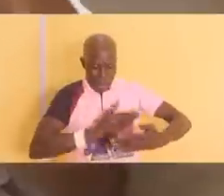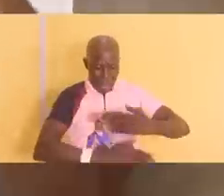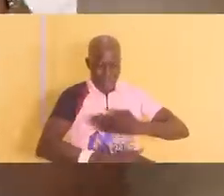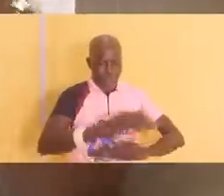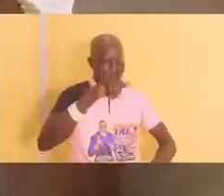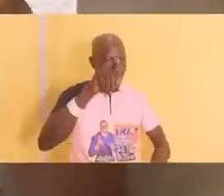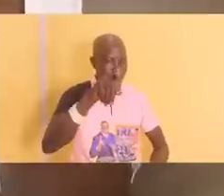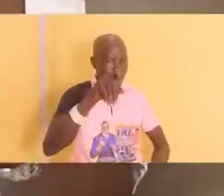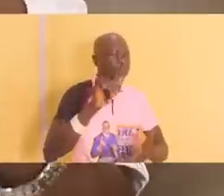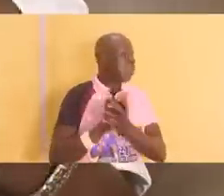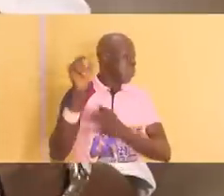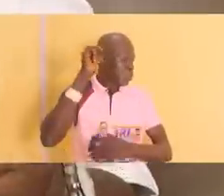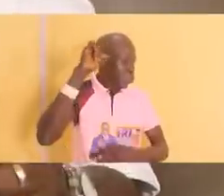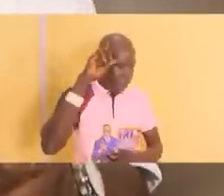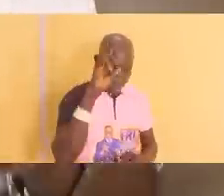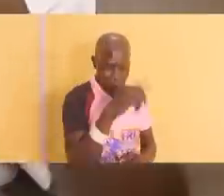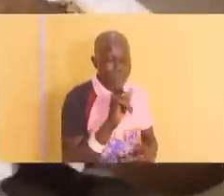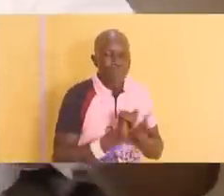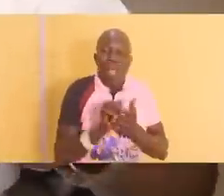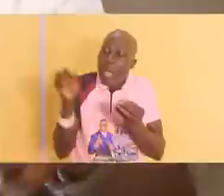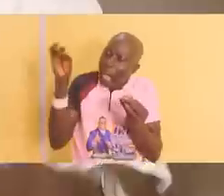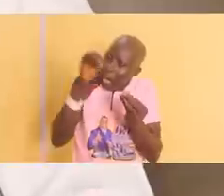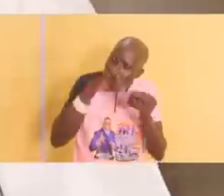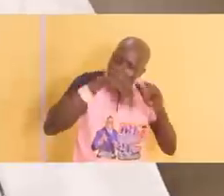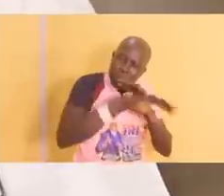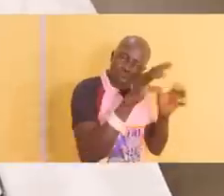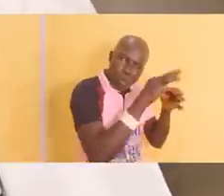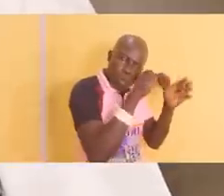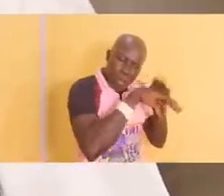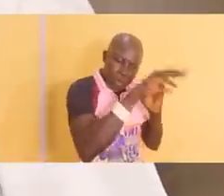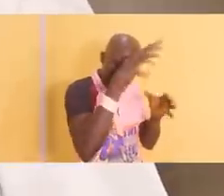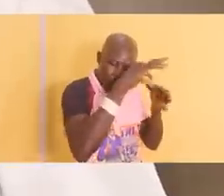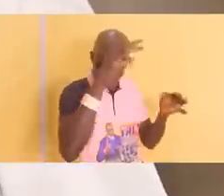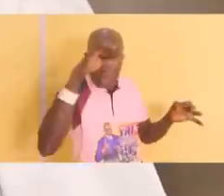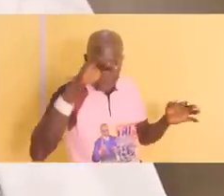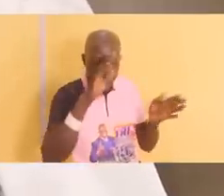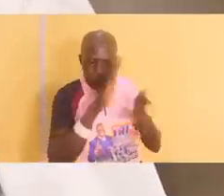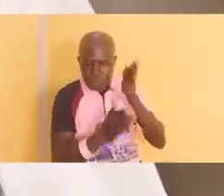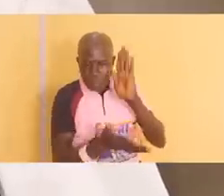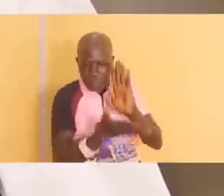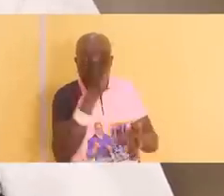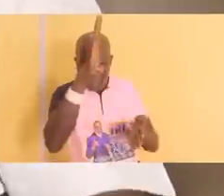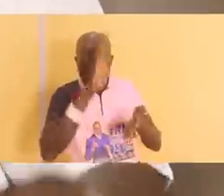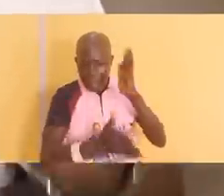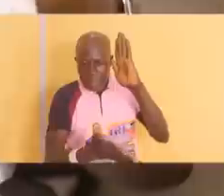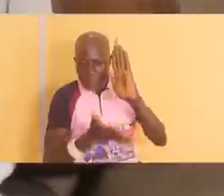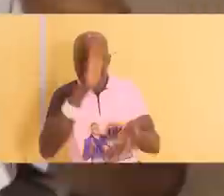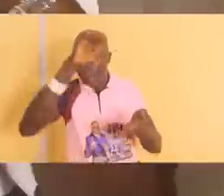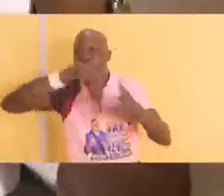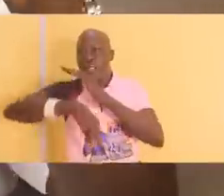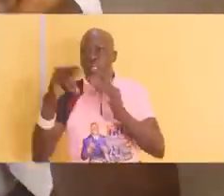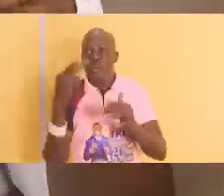you where you're going. But listen to me, sir. I connect with you in the spirit. Iron sharpness iron. In